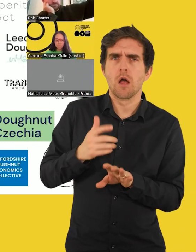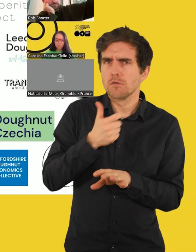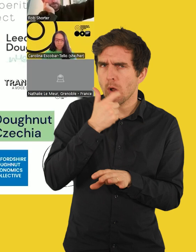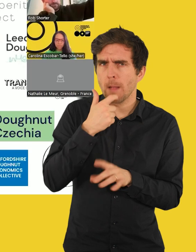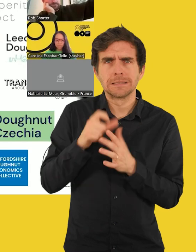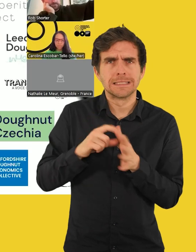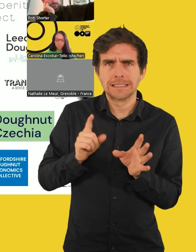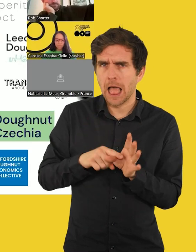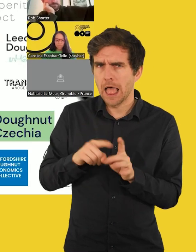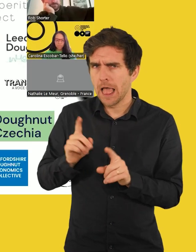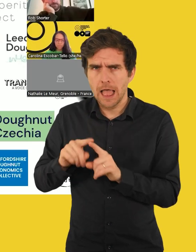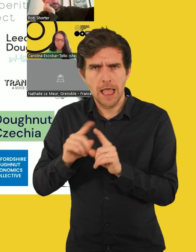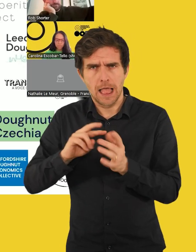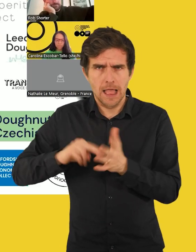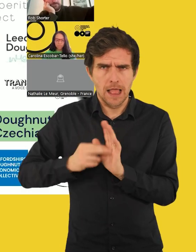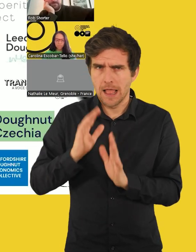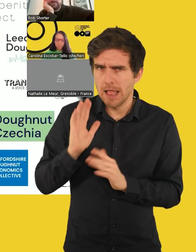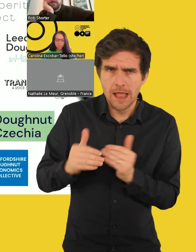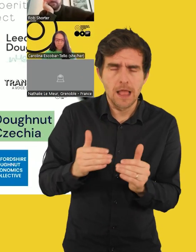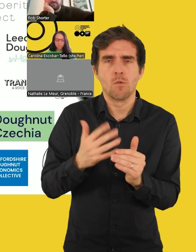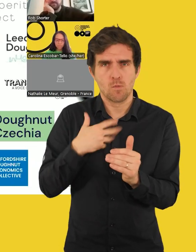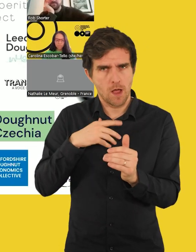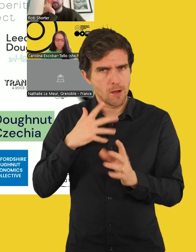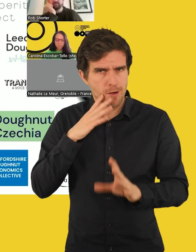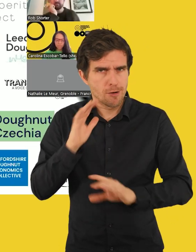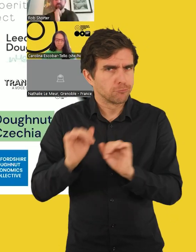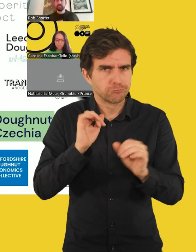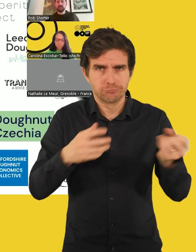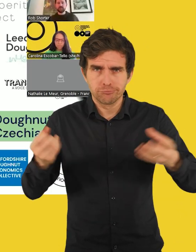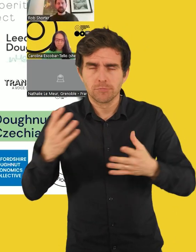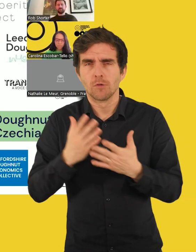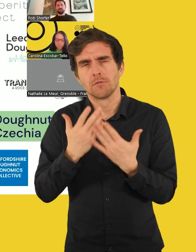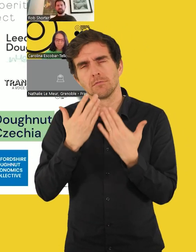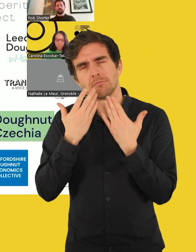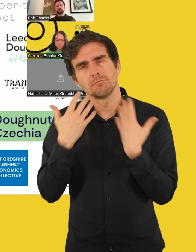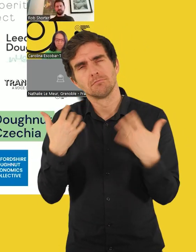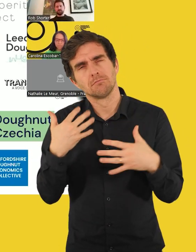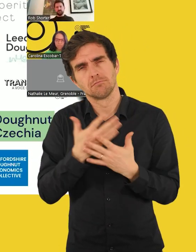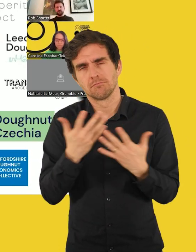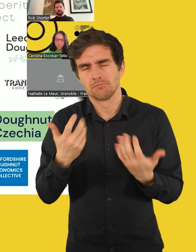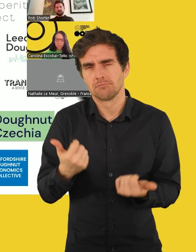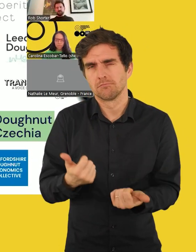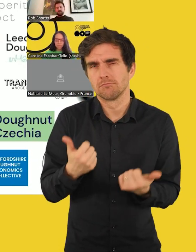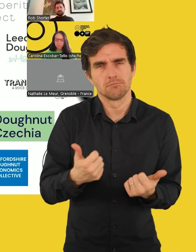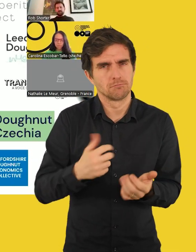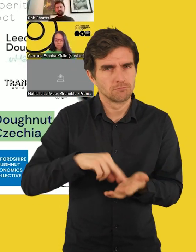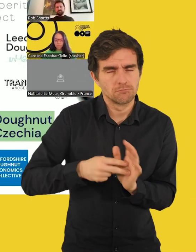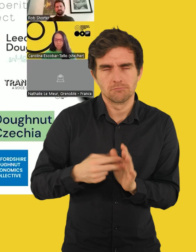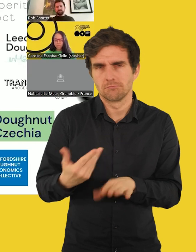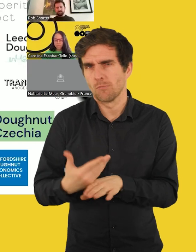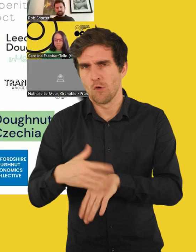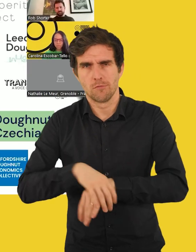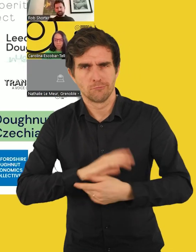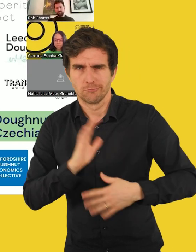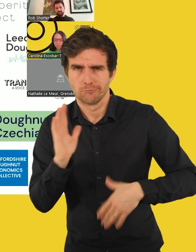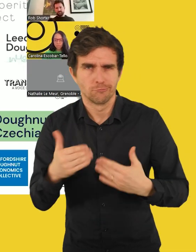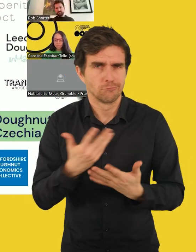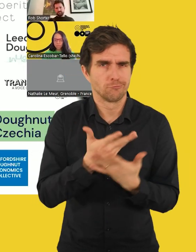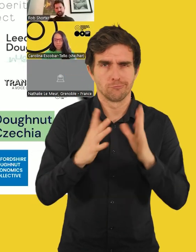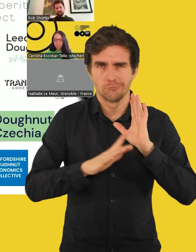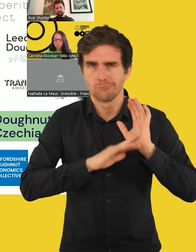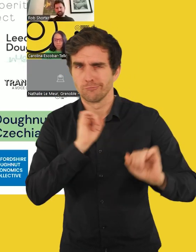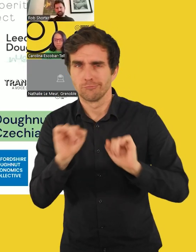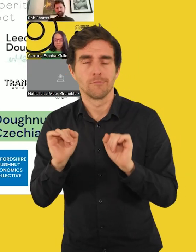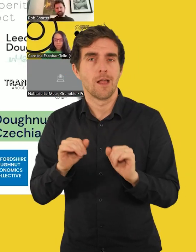behind Global Doughnut Days. So for all of you who have contributed to these days, thank you for the incredible organizing and work and momentum